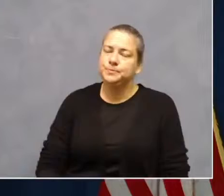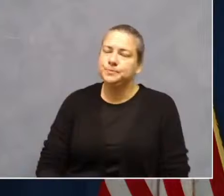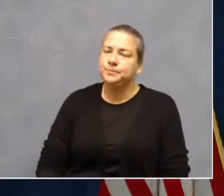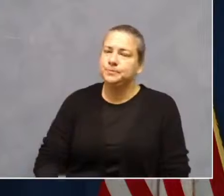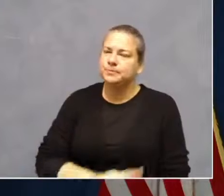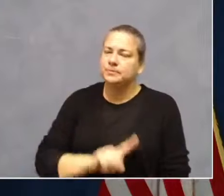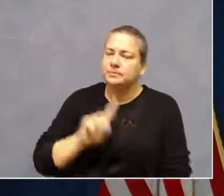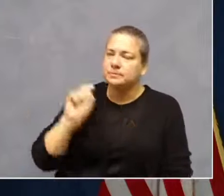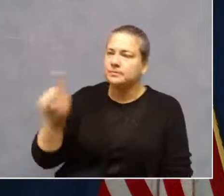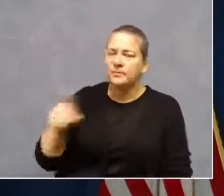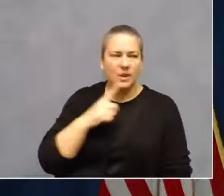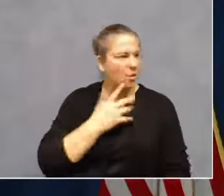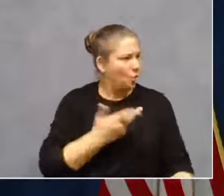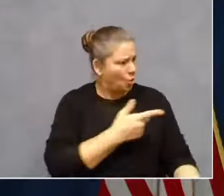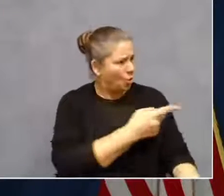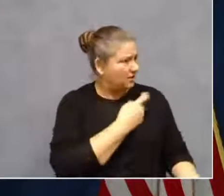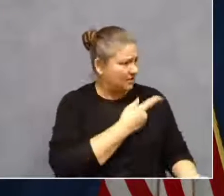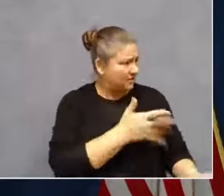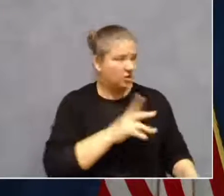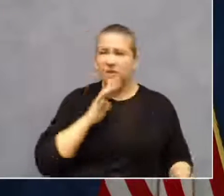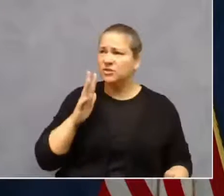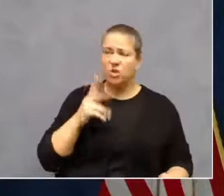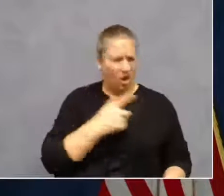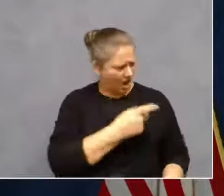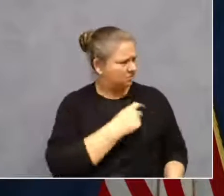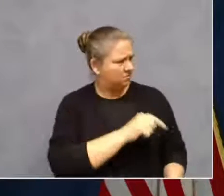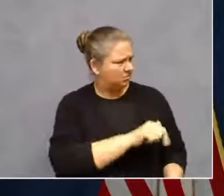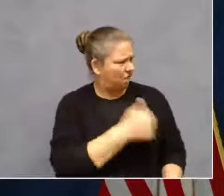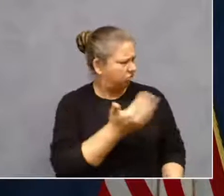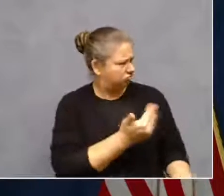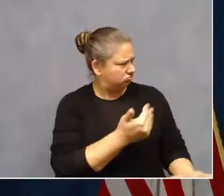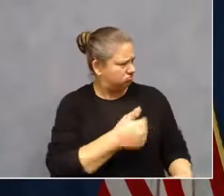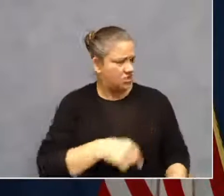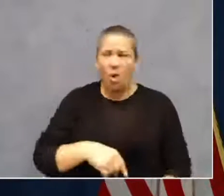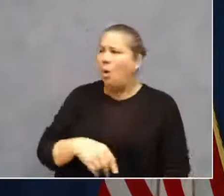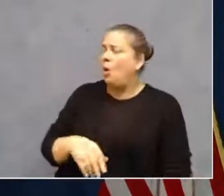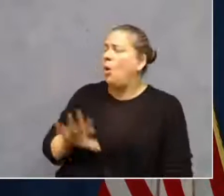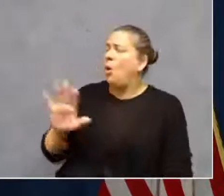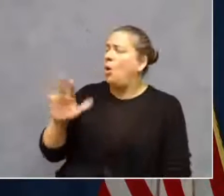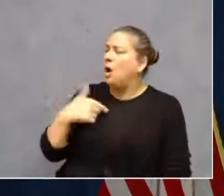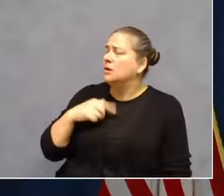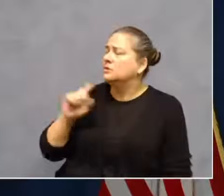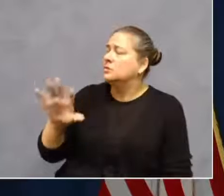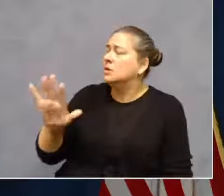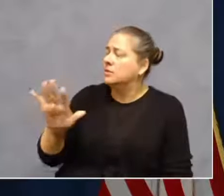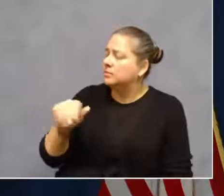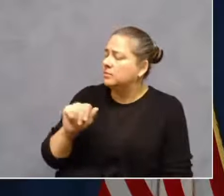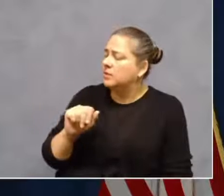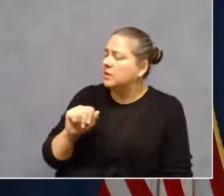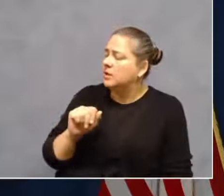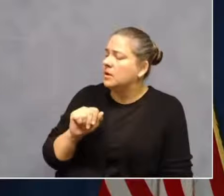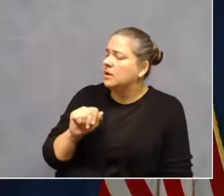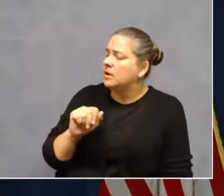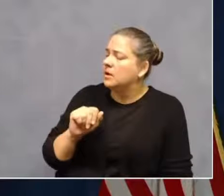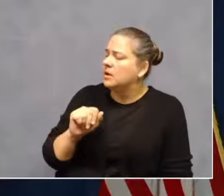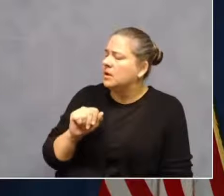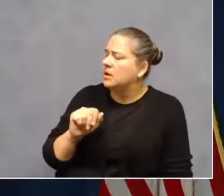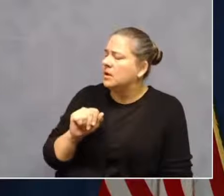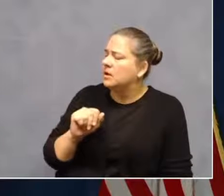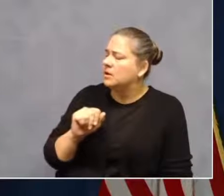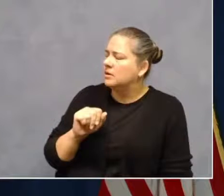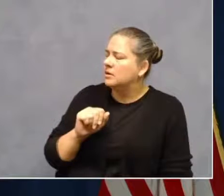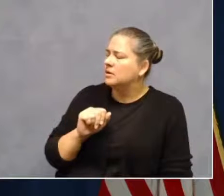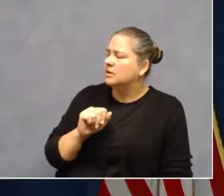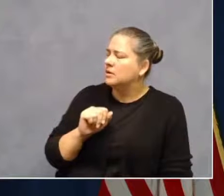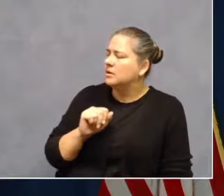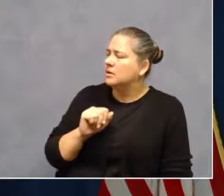Well, you can ask another one. Yeah. So, I mean, because it jumped to 509 and current